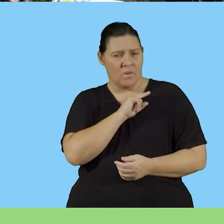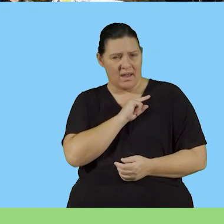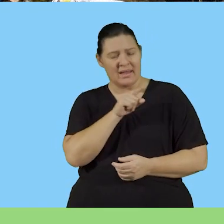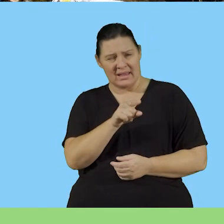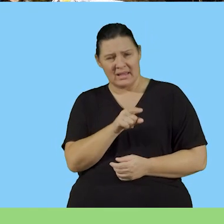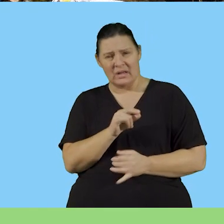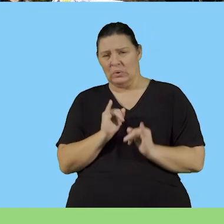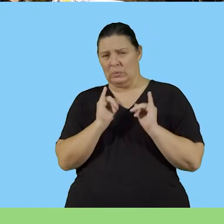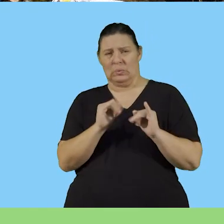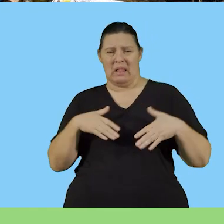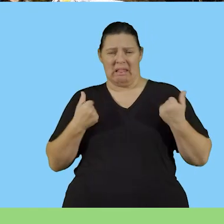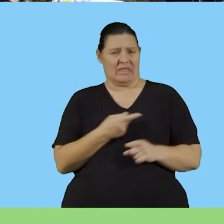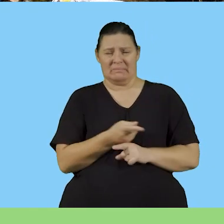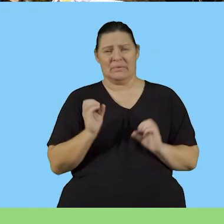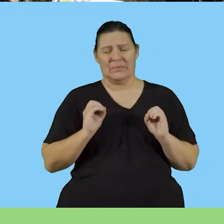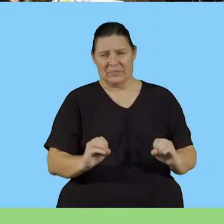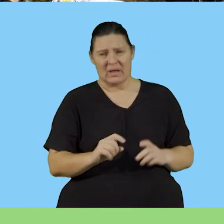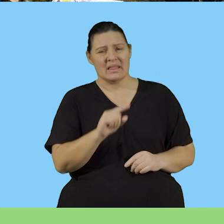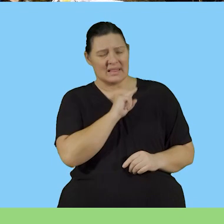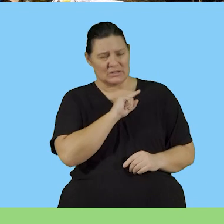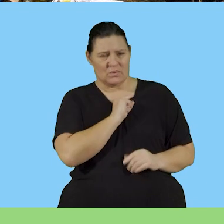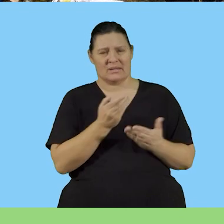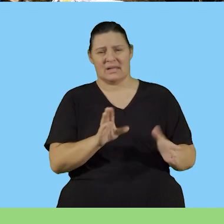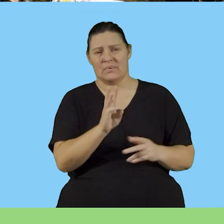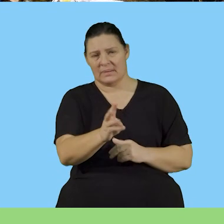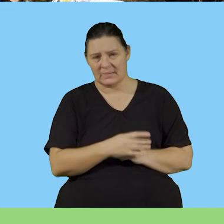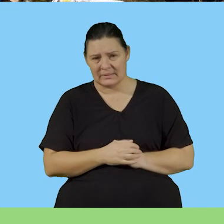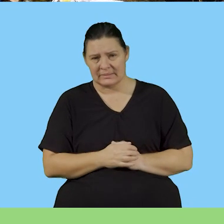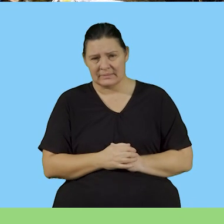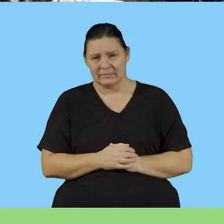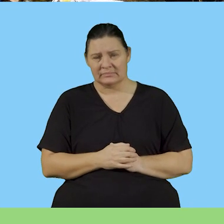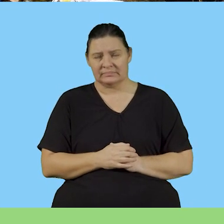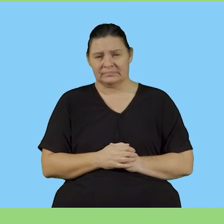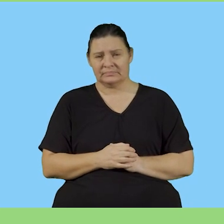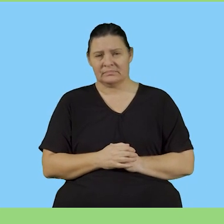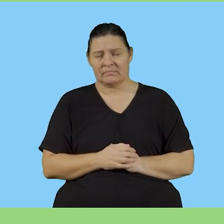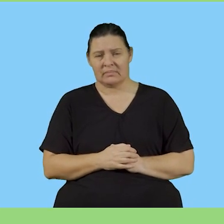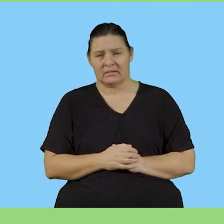obviously these toxins are not healthy for them, so they are obviously going to die.